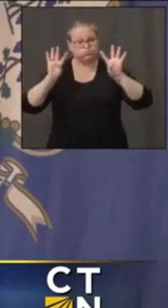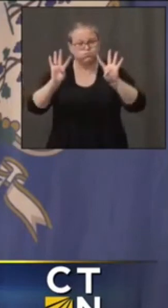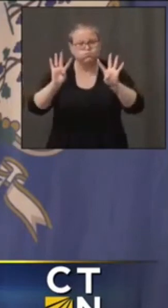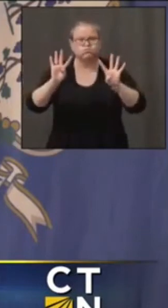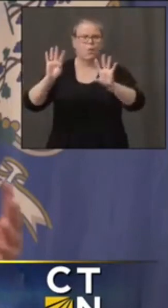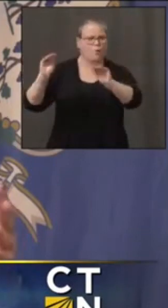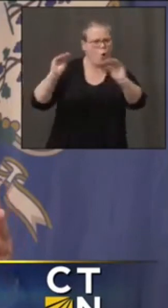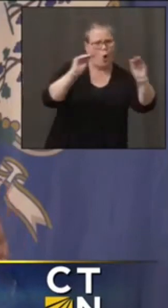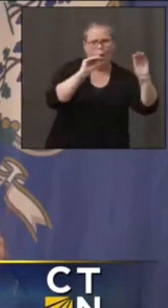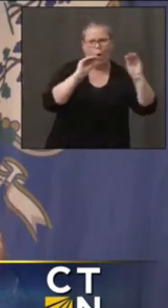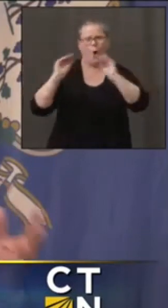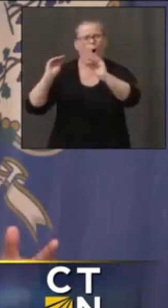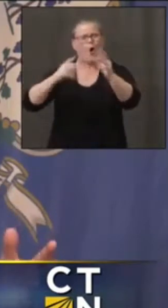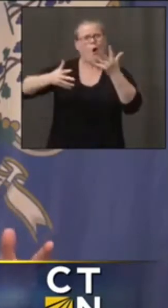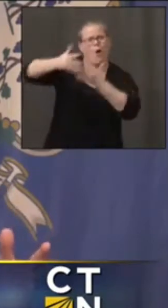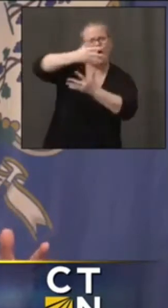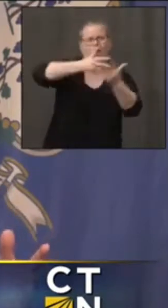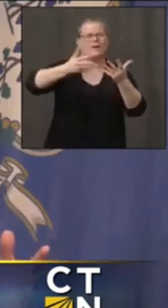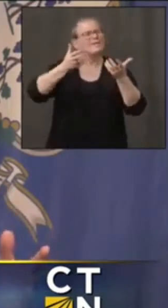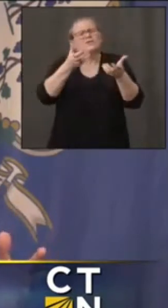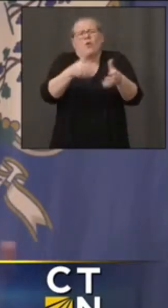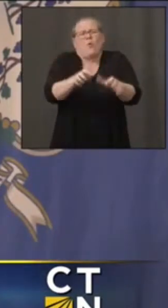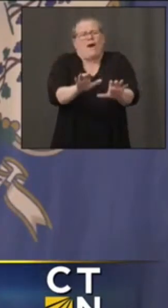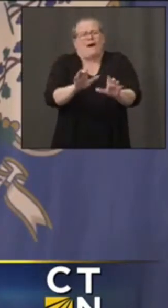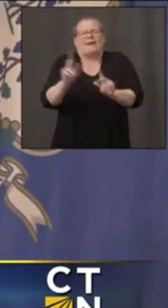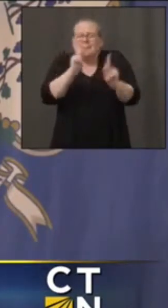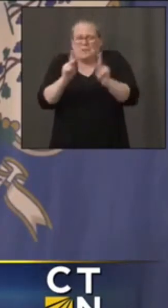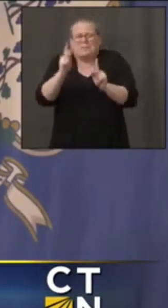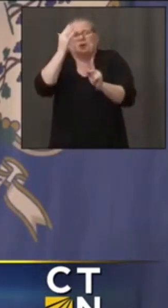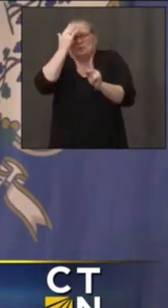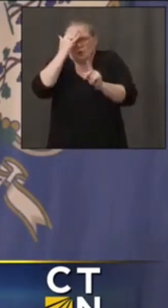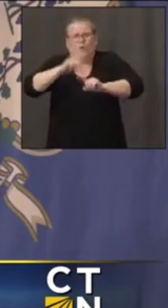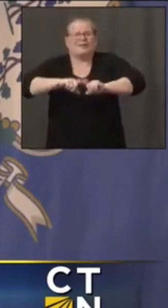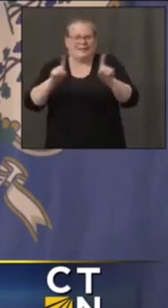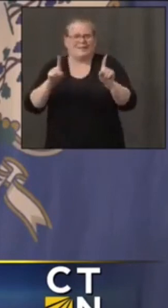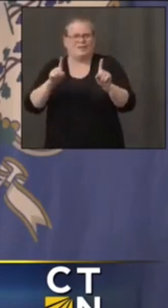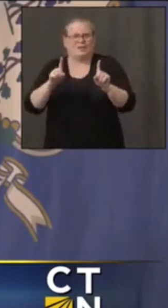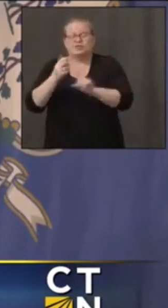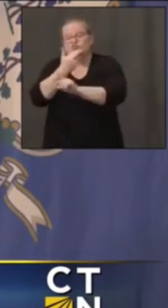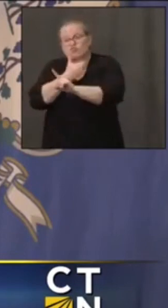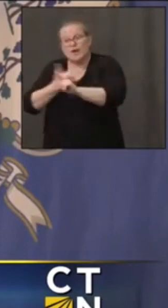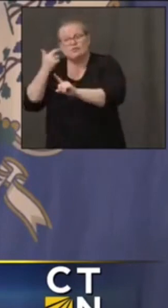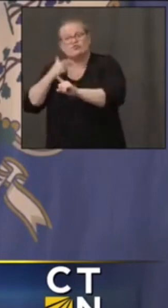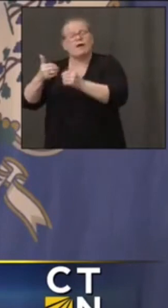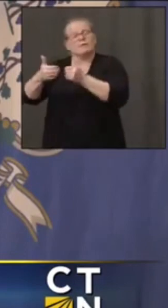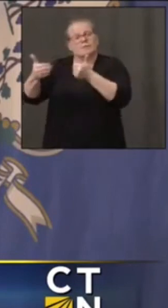intuitively understand the difference and why one environment is much safer than the other.